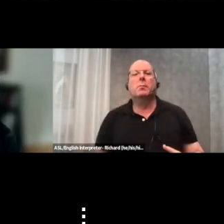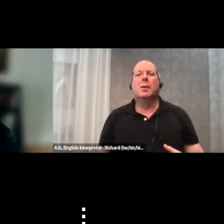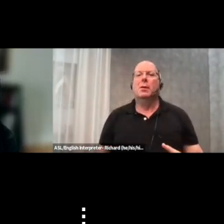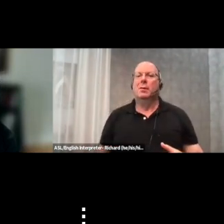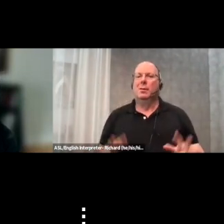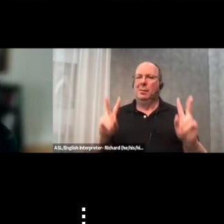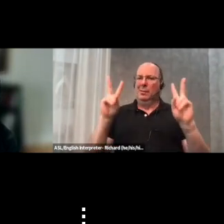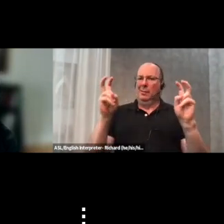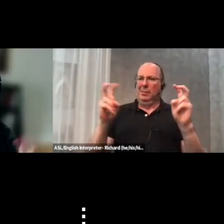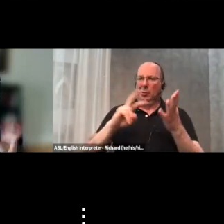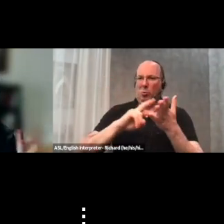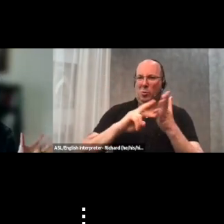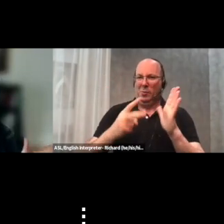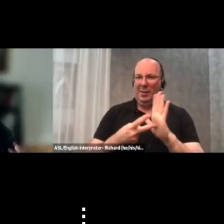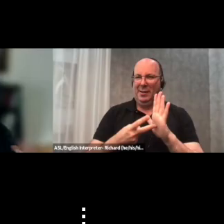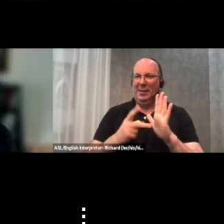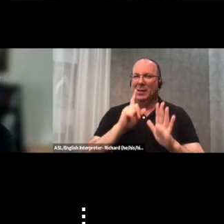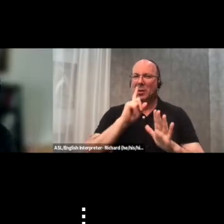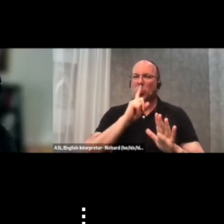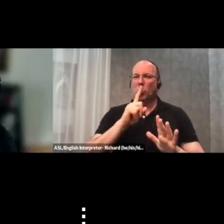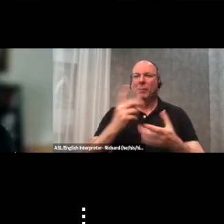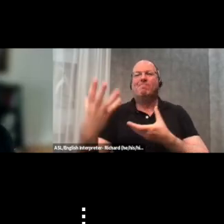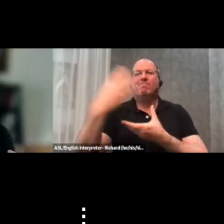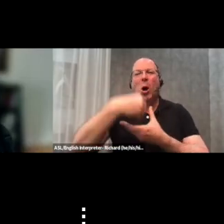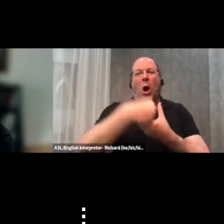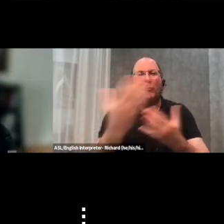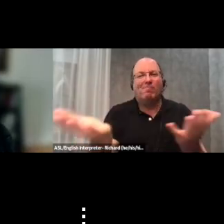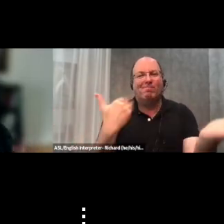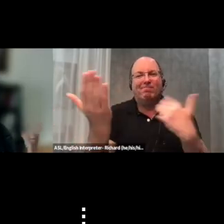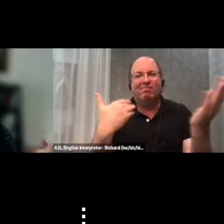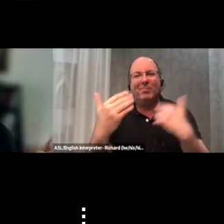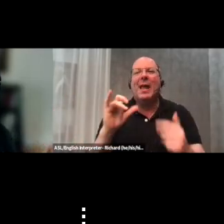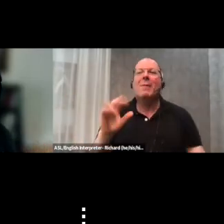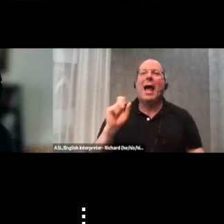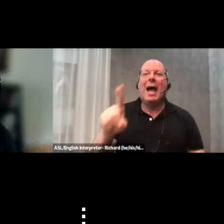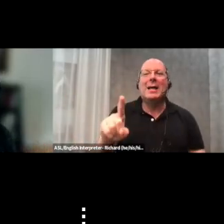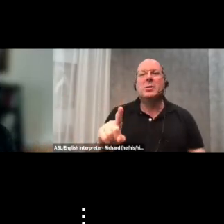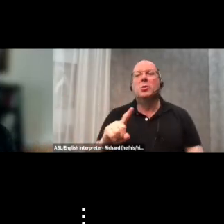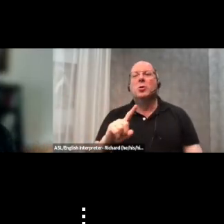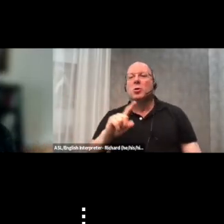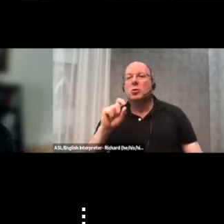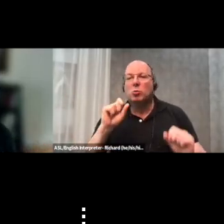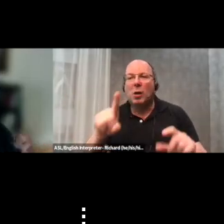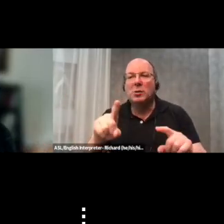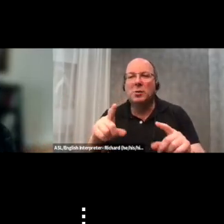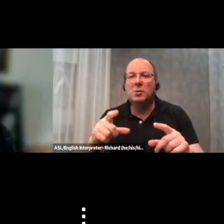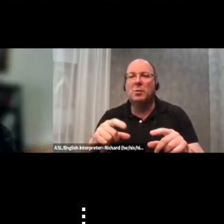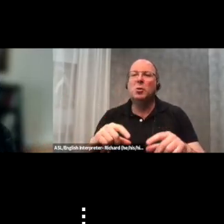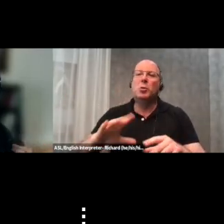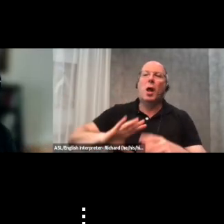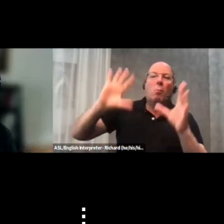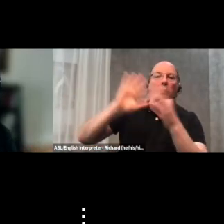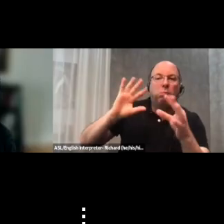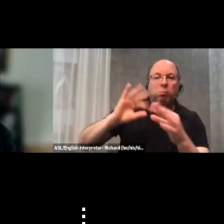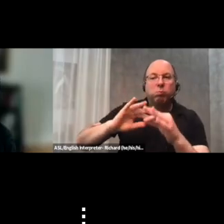Okay, so this is going to be like really participatory. So you can, if I ask like an audience question, shout it out,